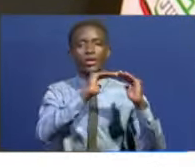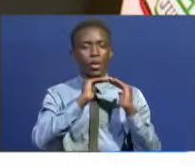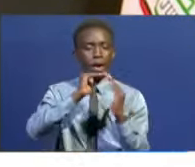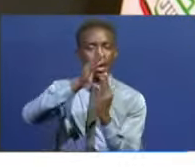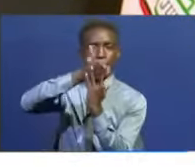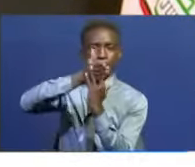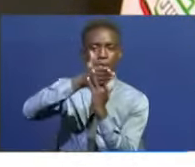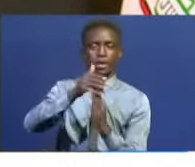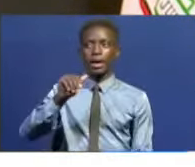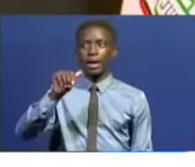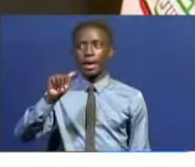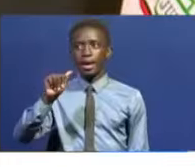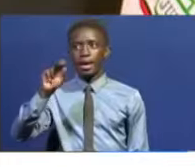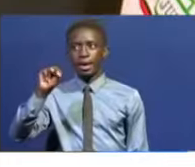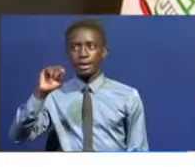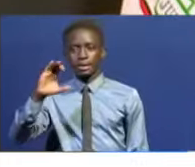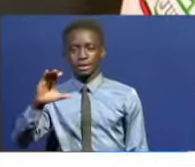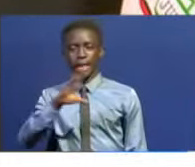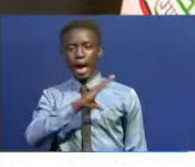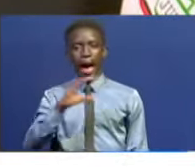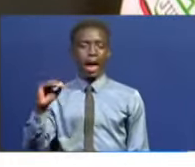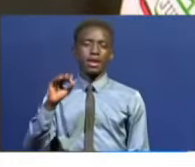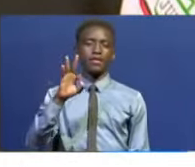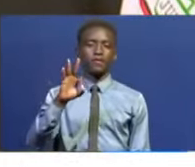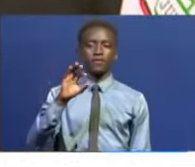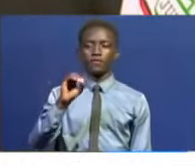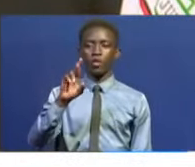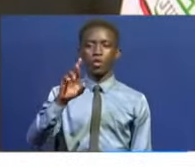the ANC and Ford Kenya.